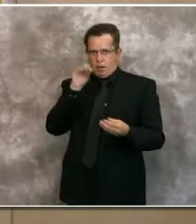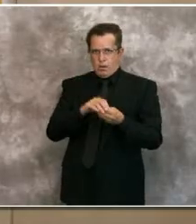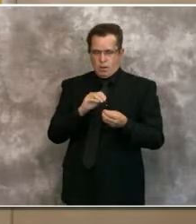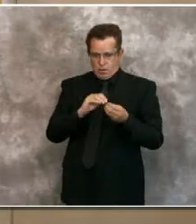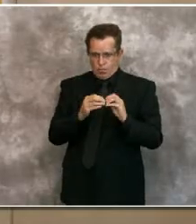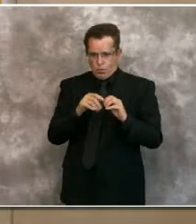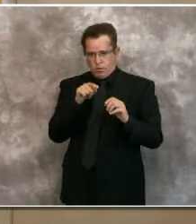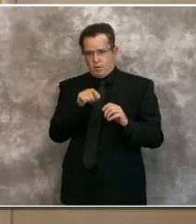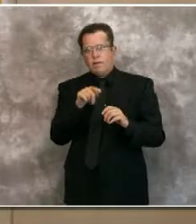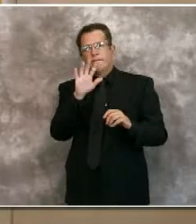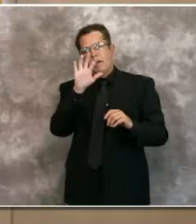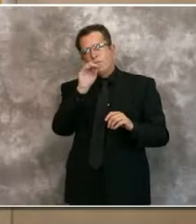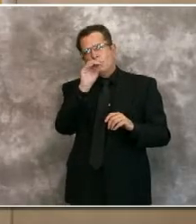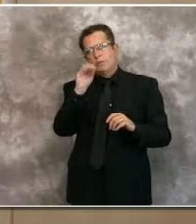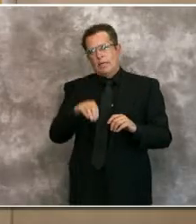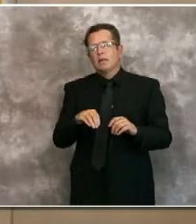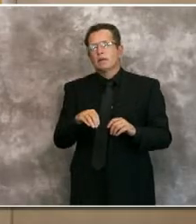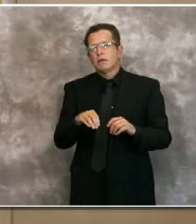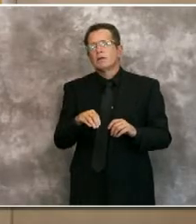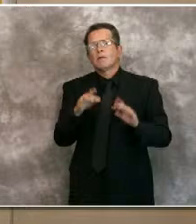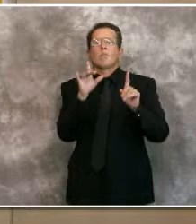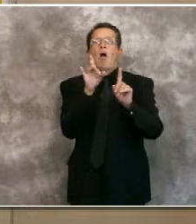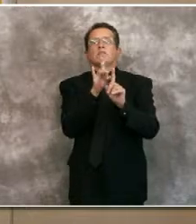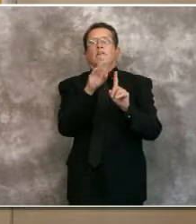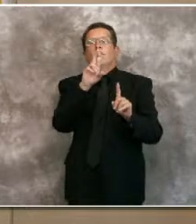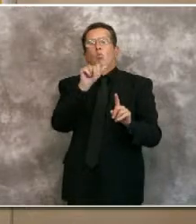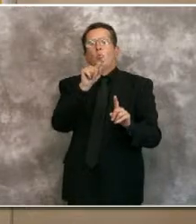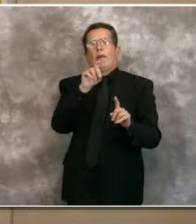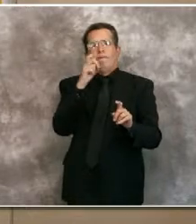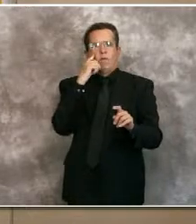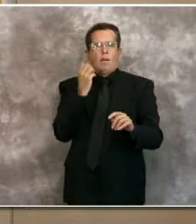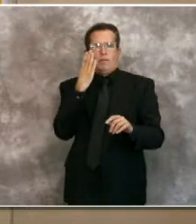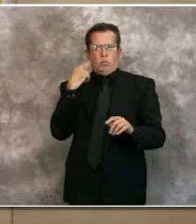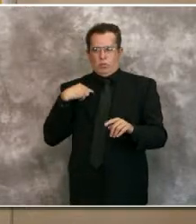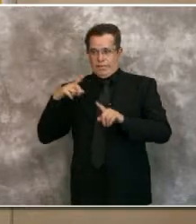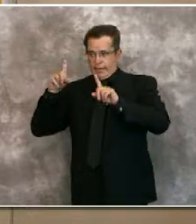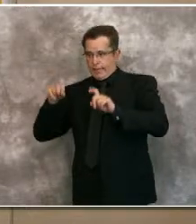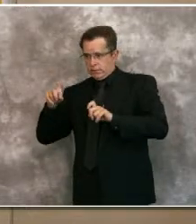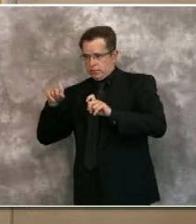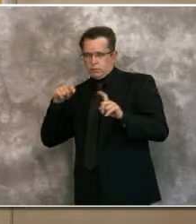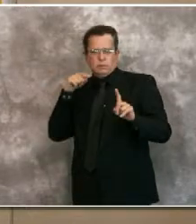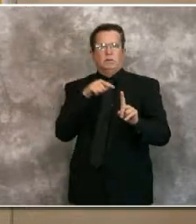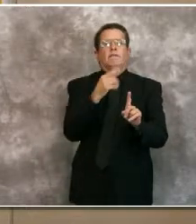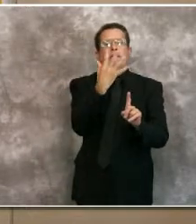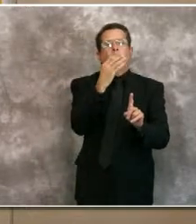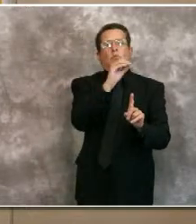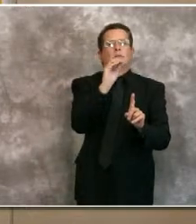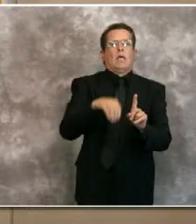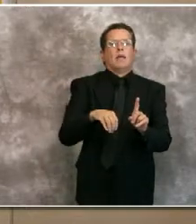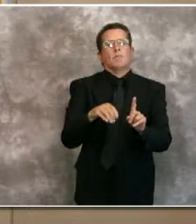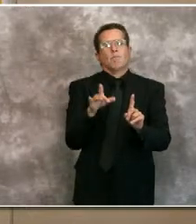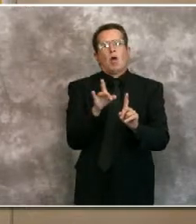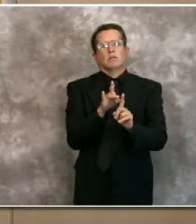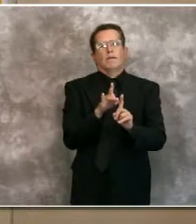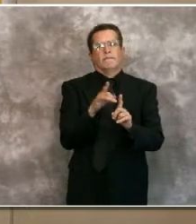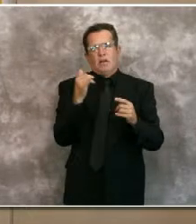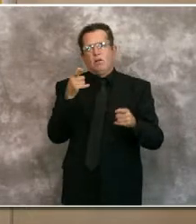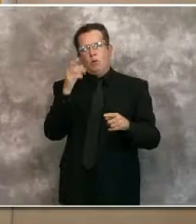number was, it was a 5% positivity. And let me go to, if you can show that